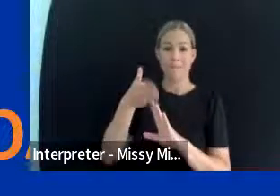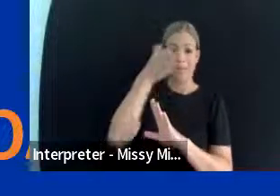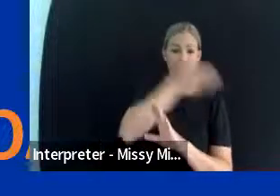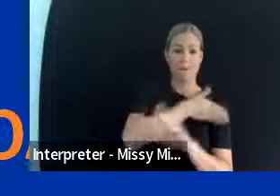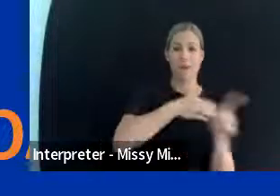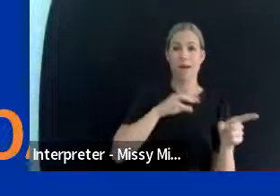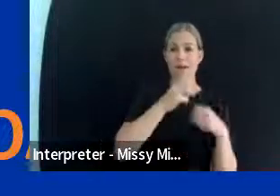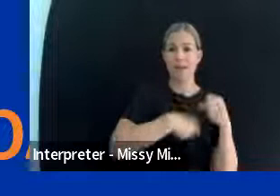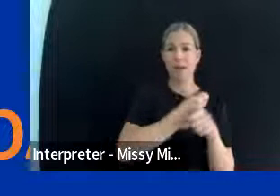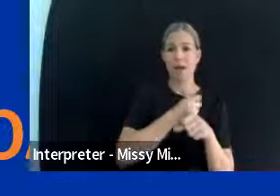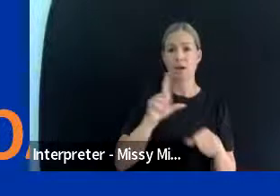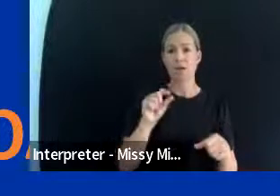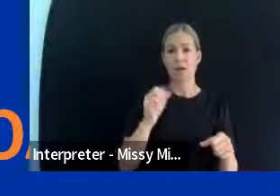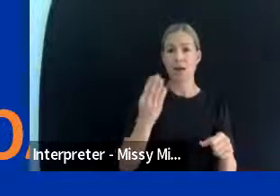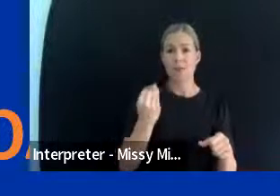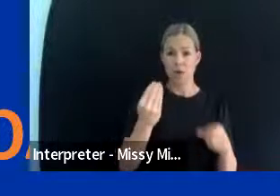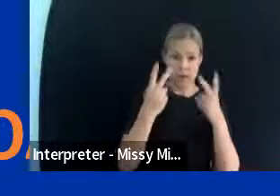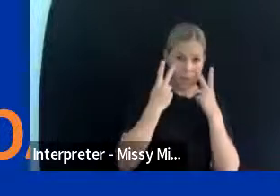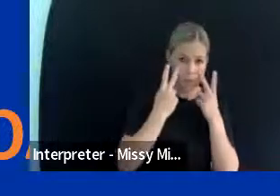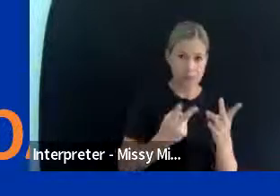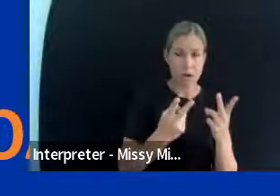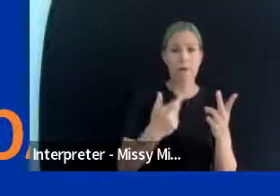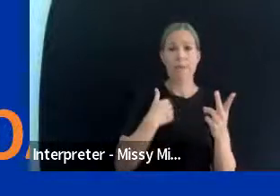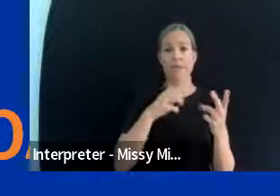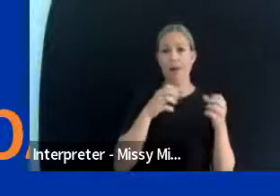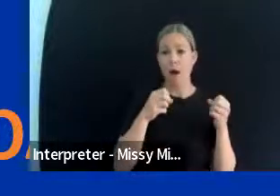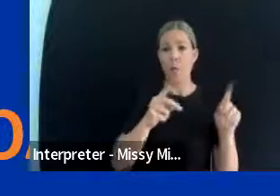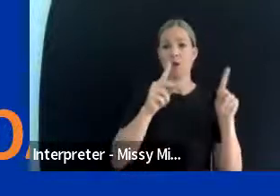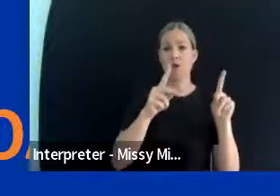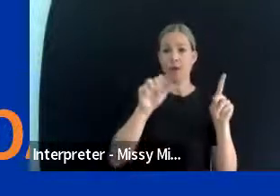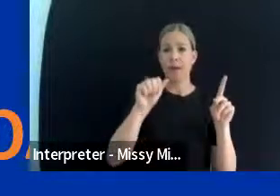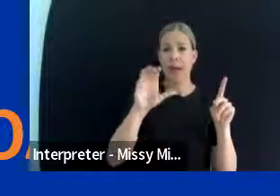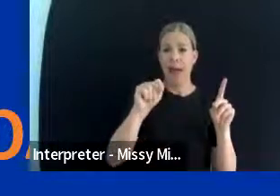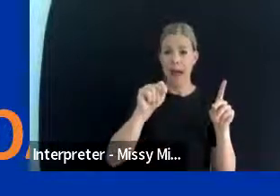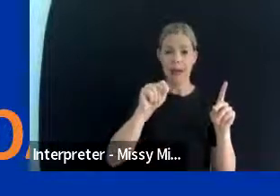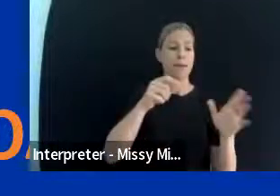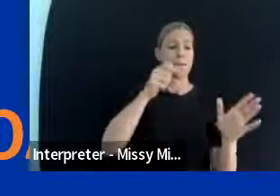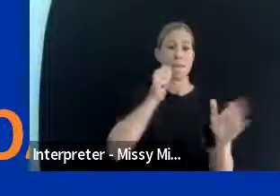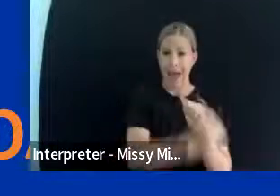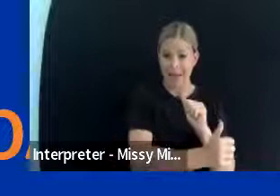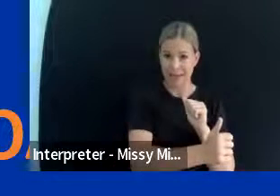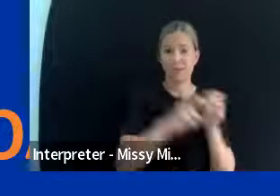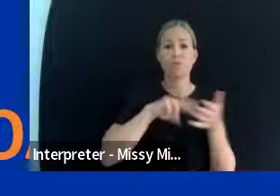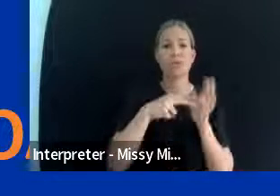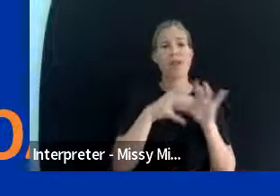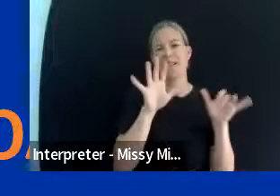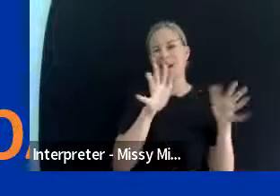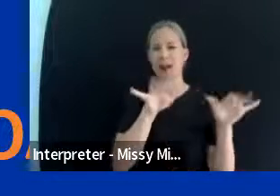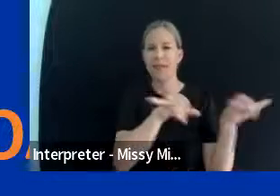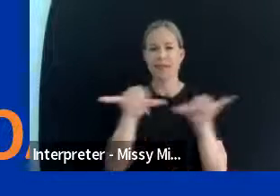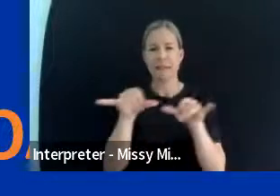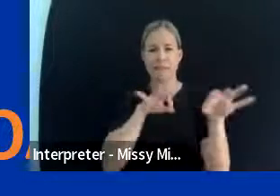Innovation Opportunity Act was passed. That competitive integrated employment, defined very similar to what we have in our